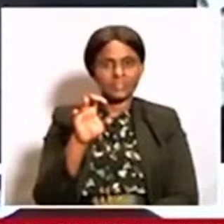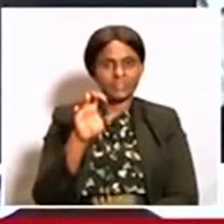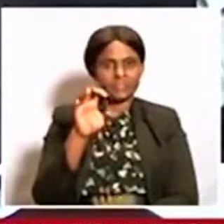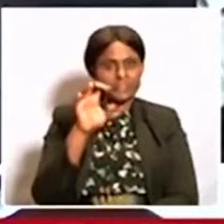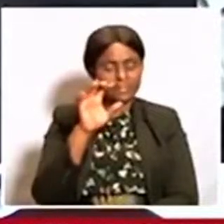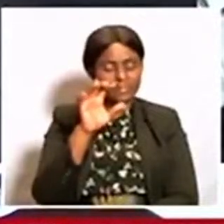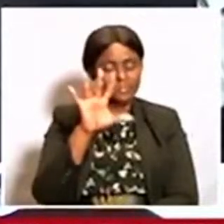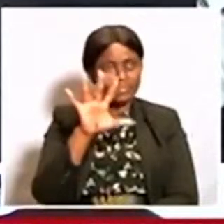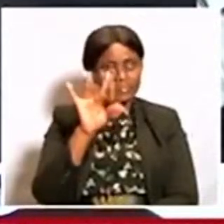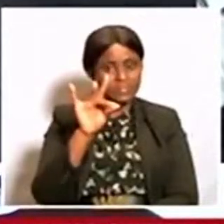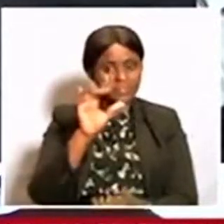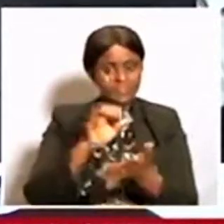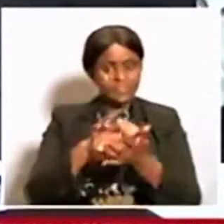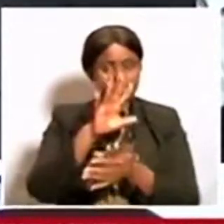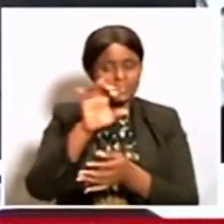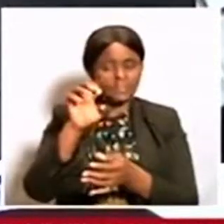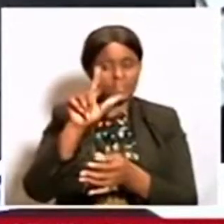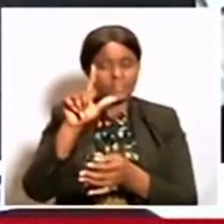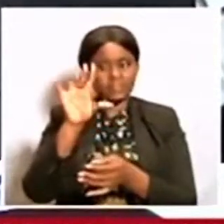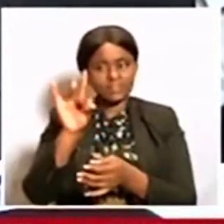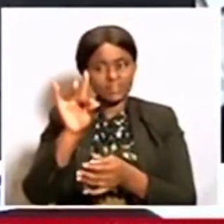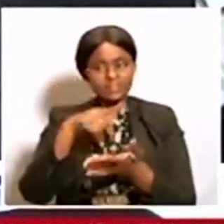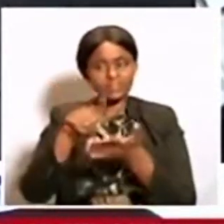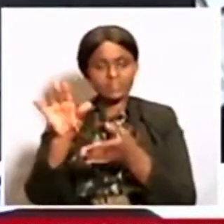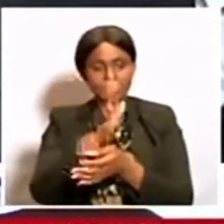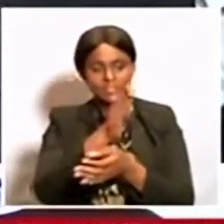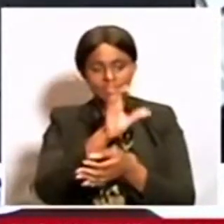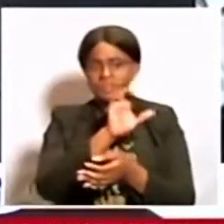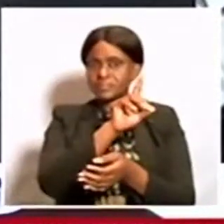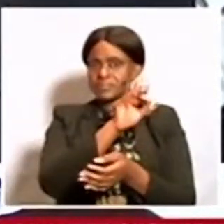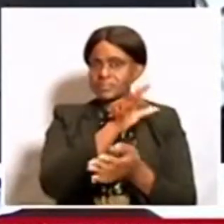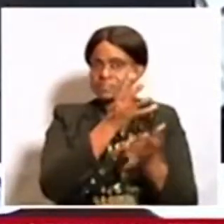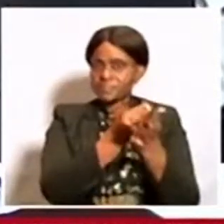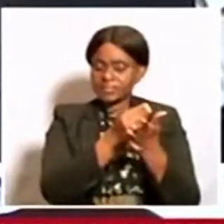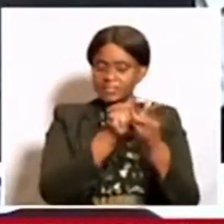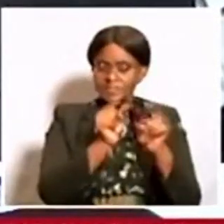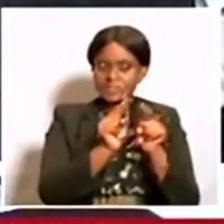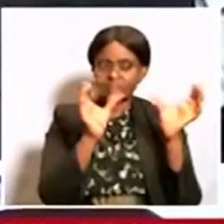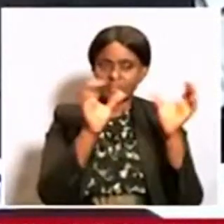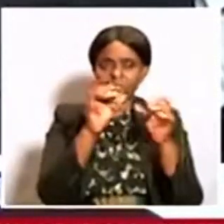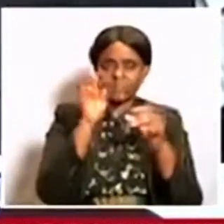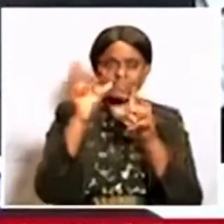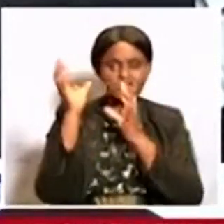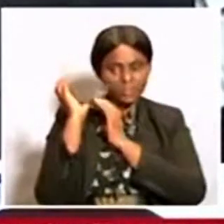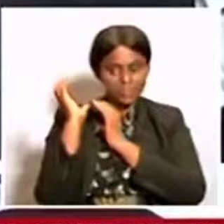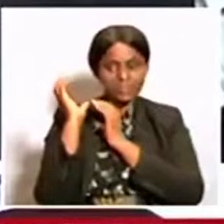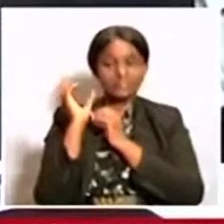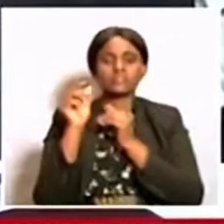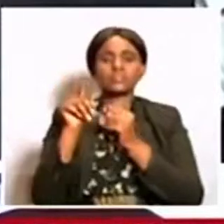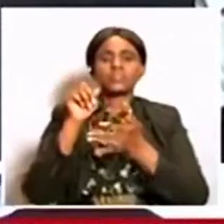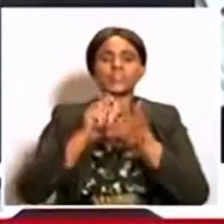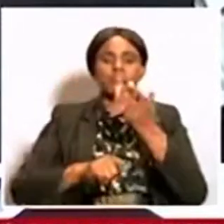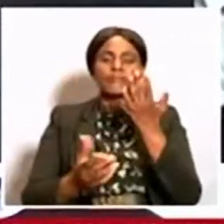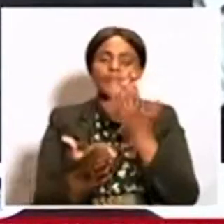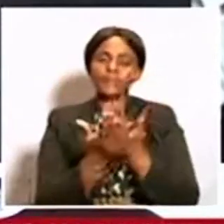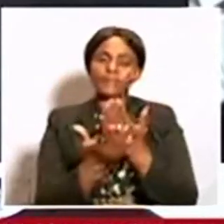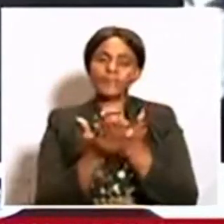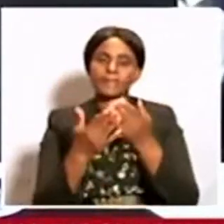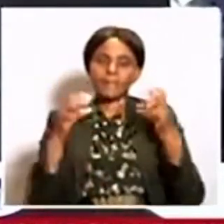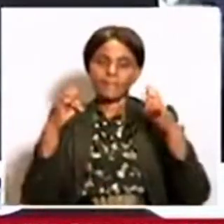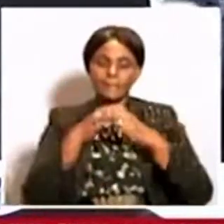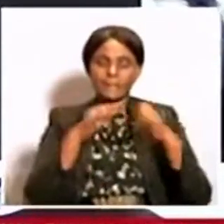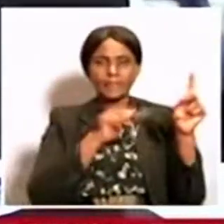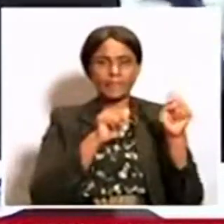58,528, has since been paid back to the CDF account, and the council will bear the cost, Chair. Attached is the bank